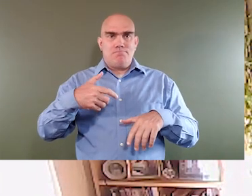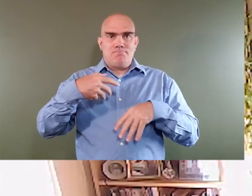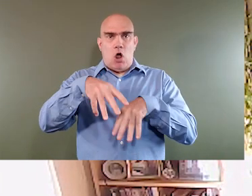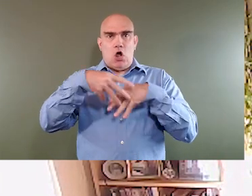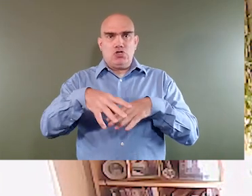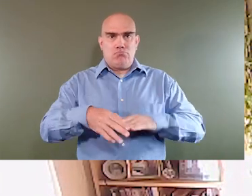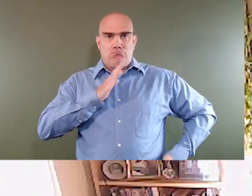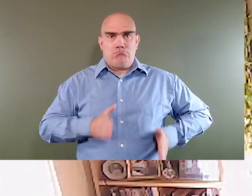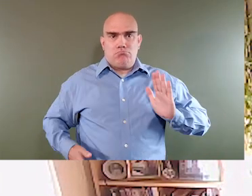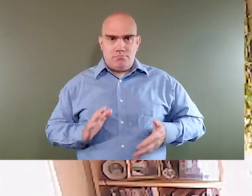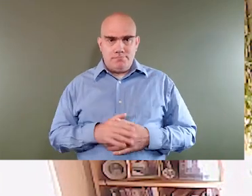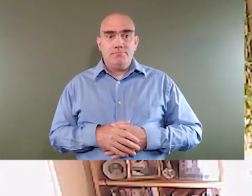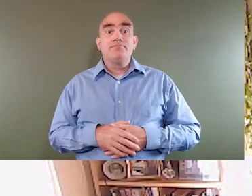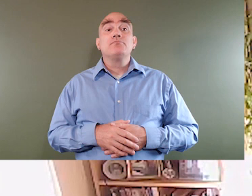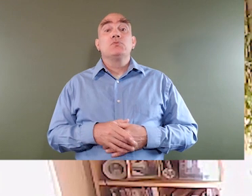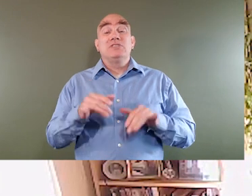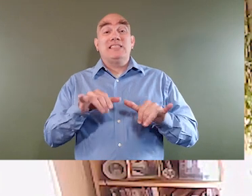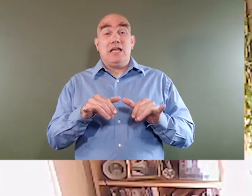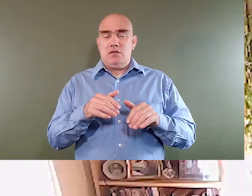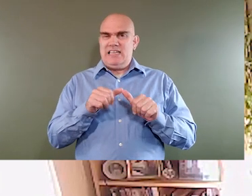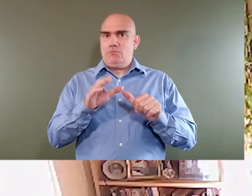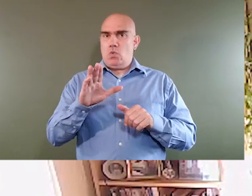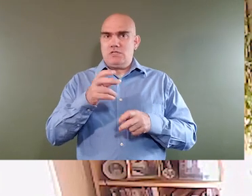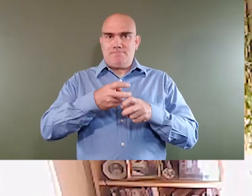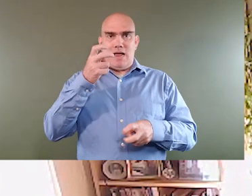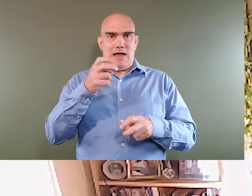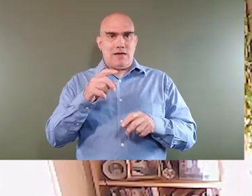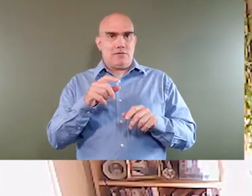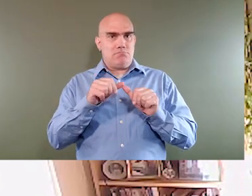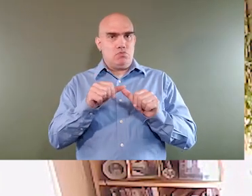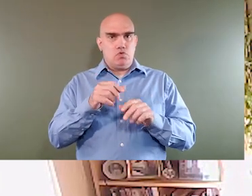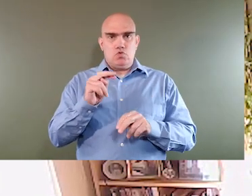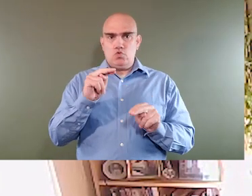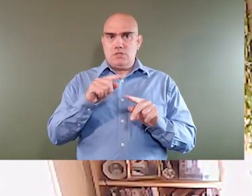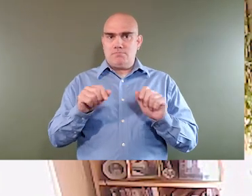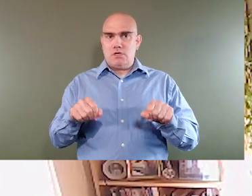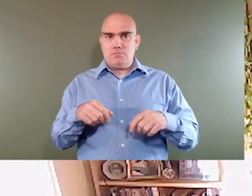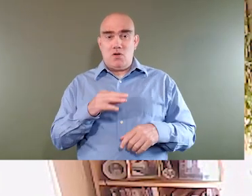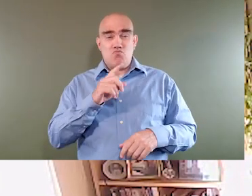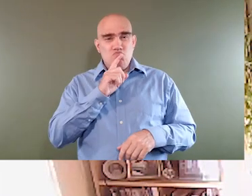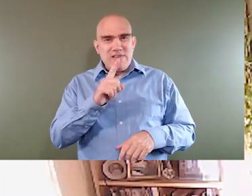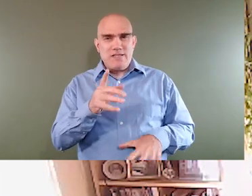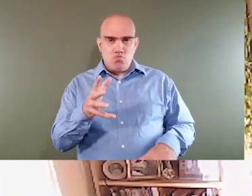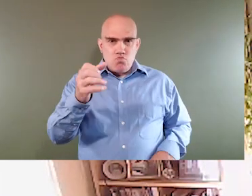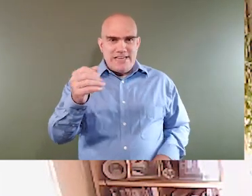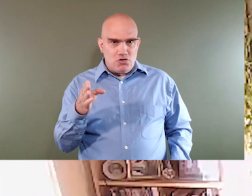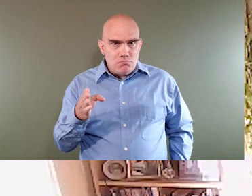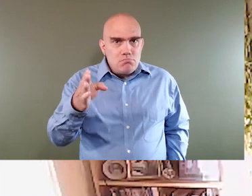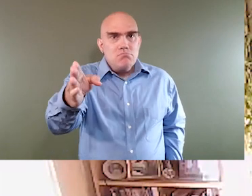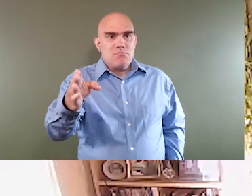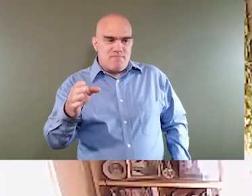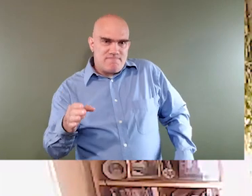You're keeping as neutral of a spine as you can, and really reaching those arms in